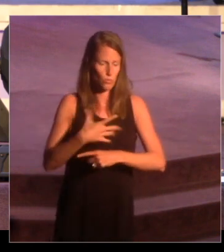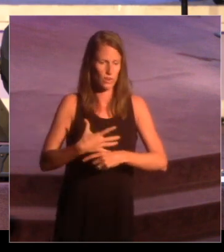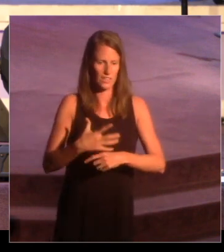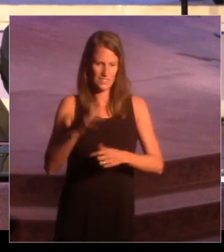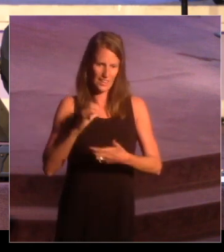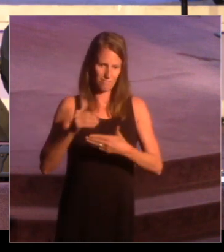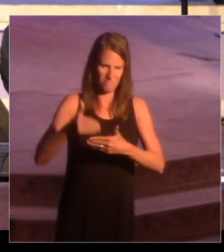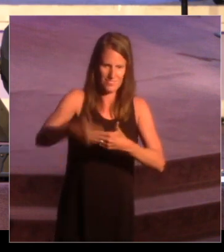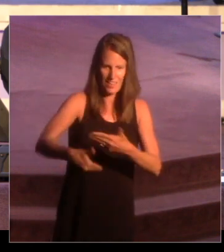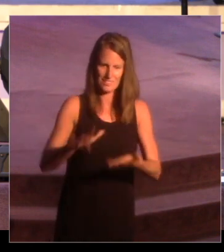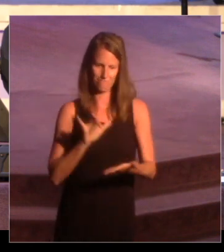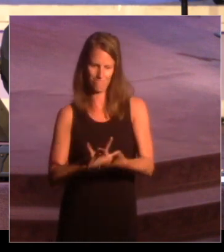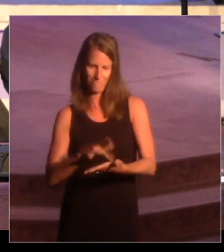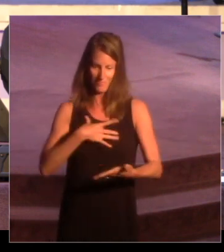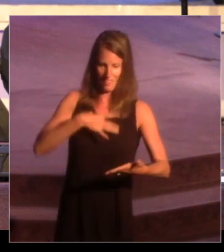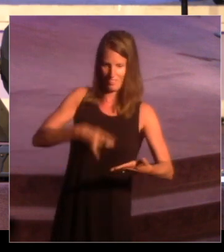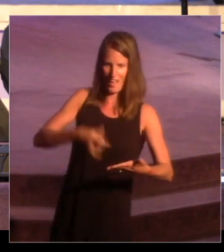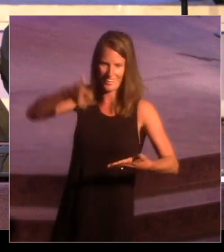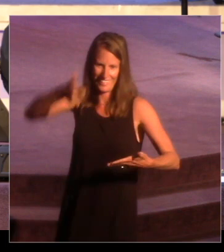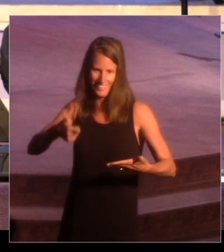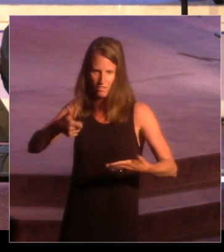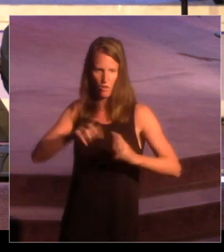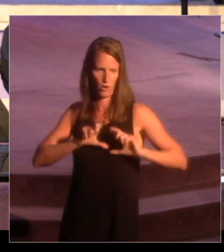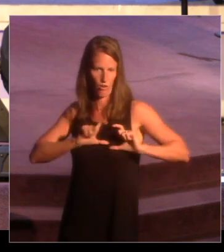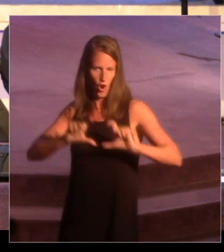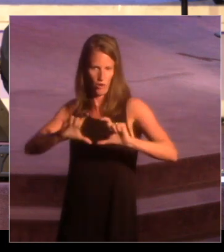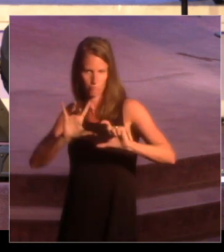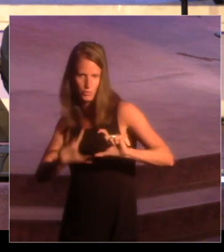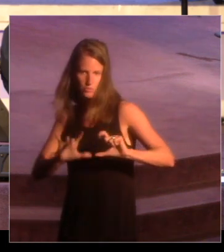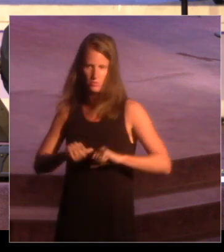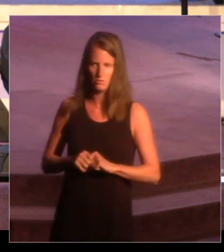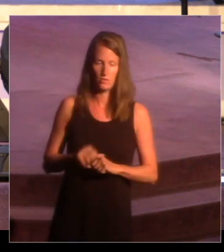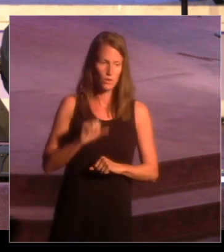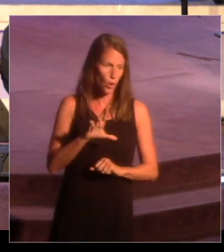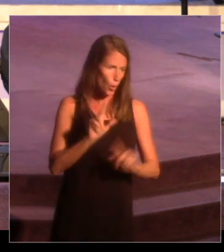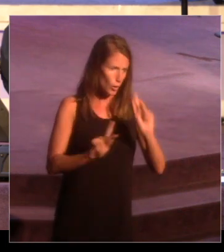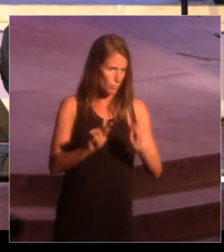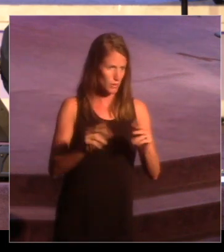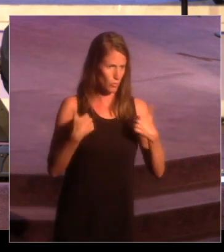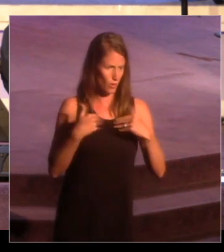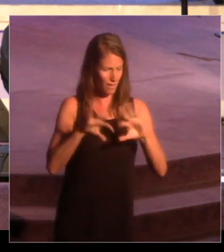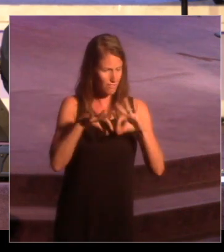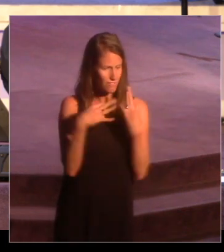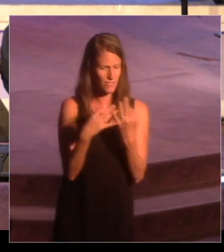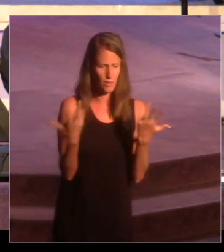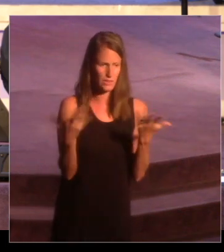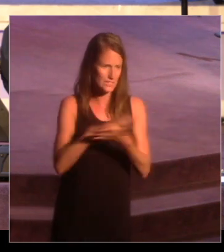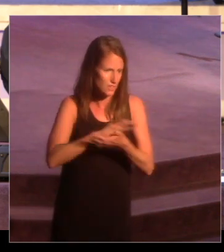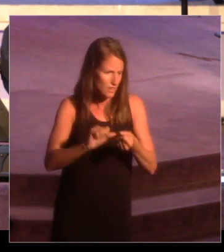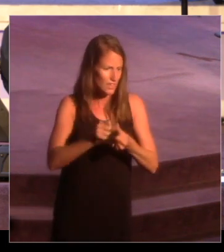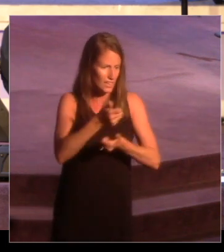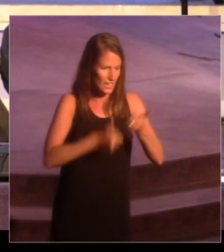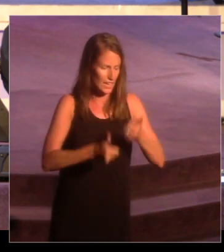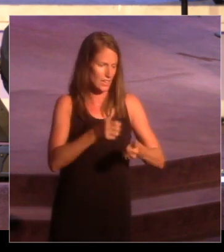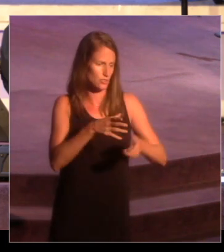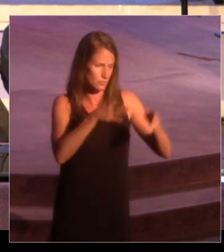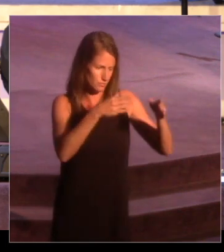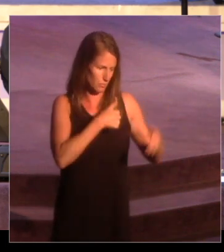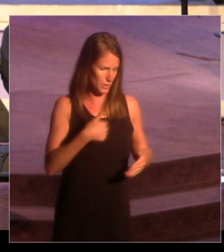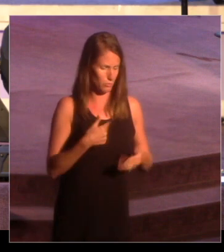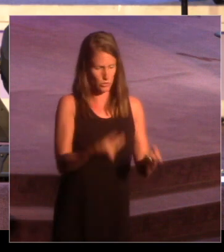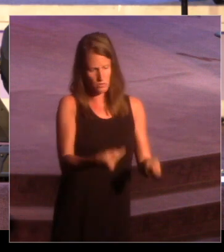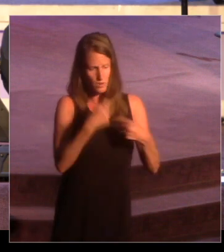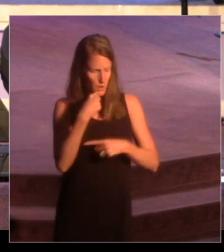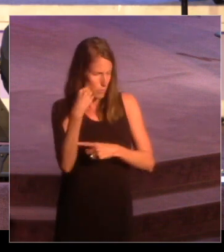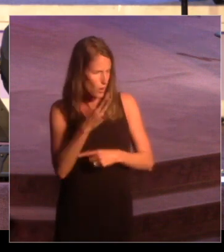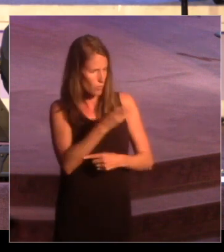next like. The casualties are in those who are in disjointed families as each member comes home and then retires